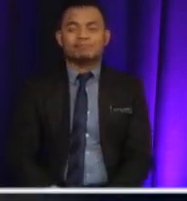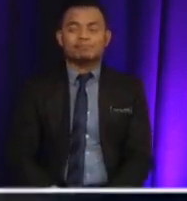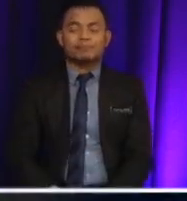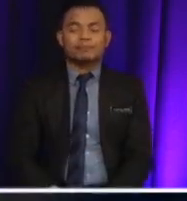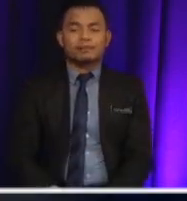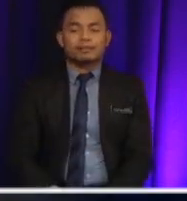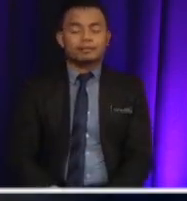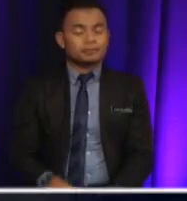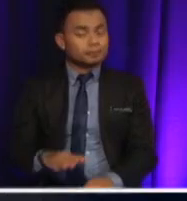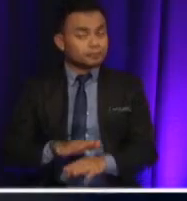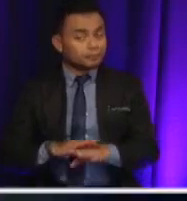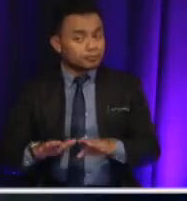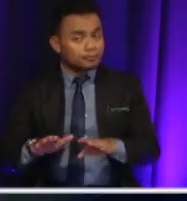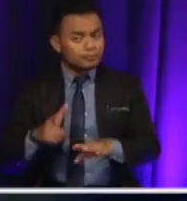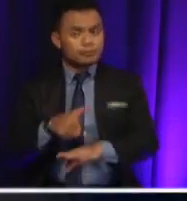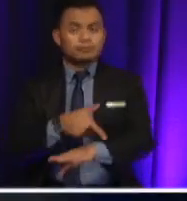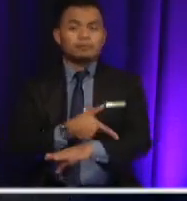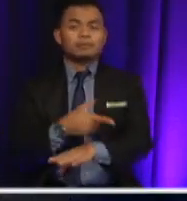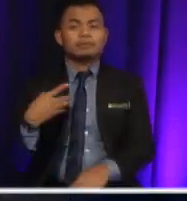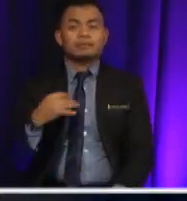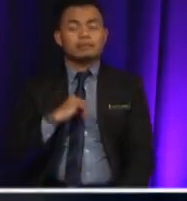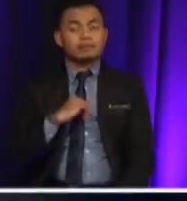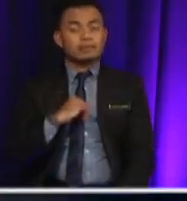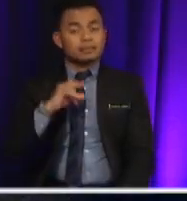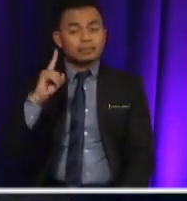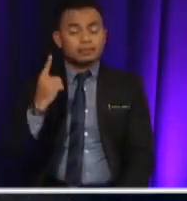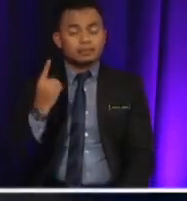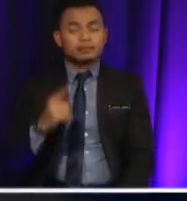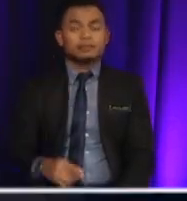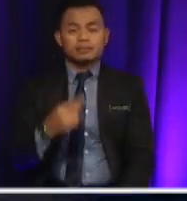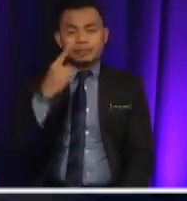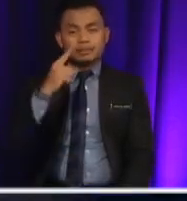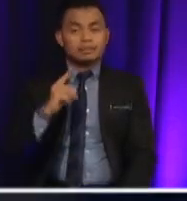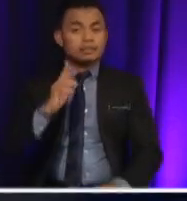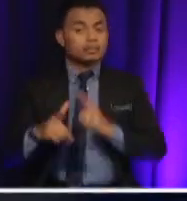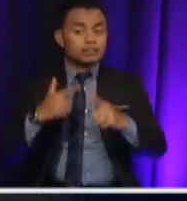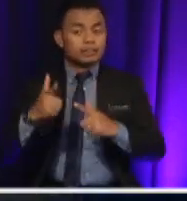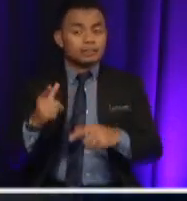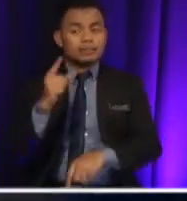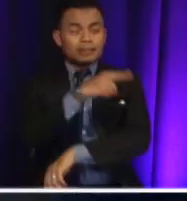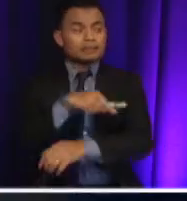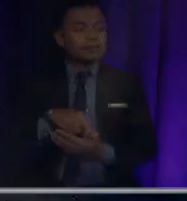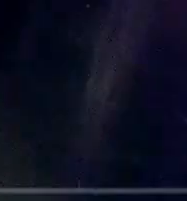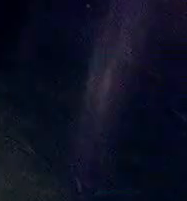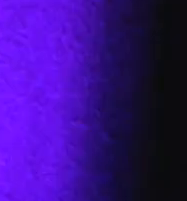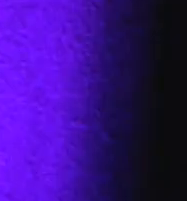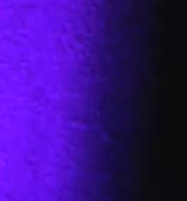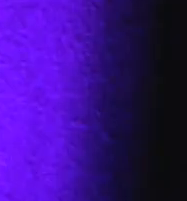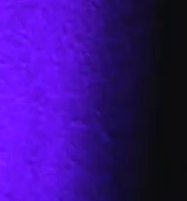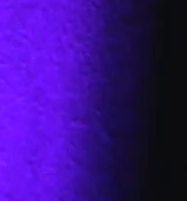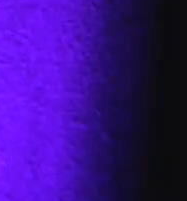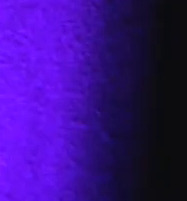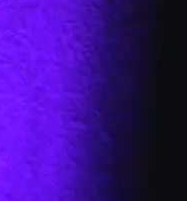Without further ado, let's also welcome our lovely interpreter for today. We have teacher Saiful Amri